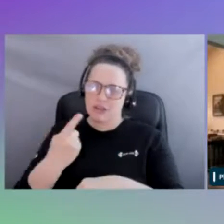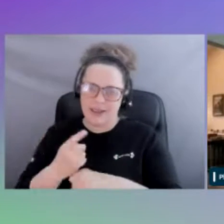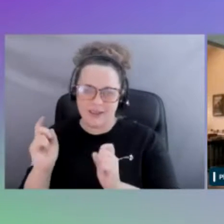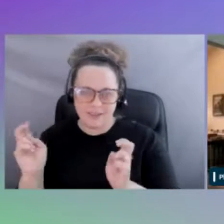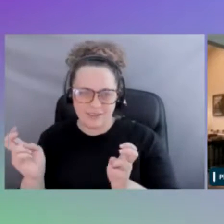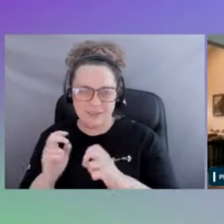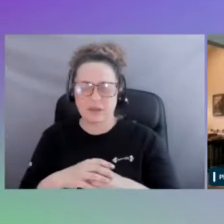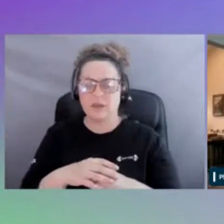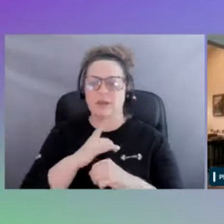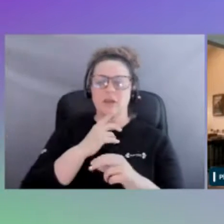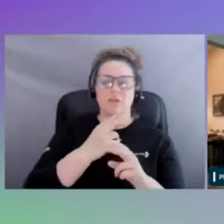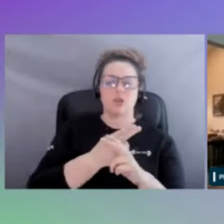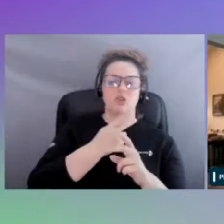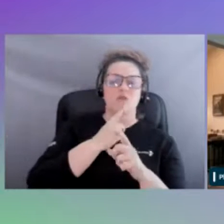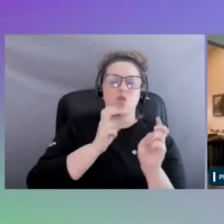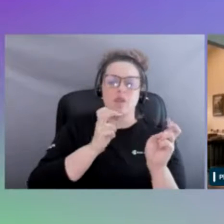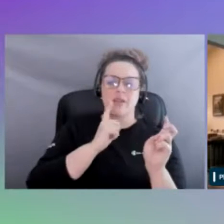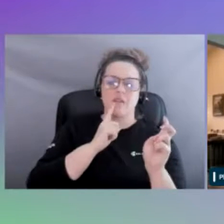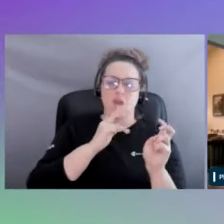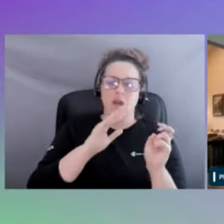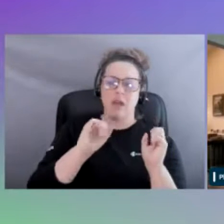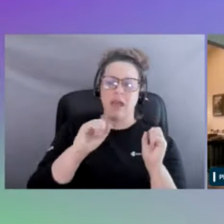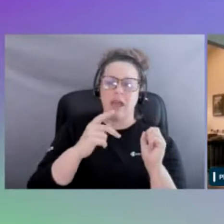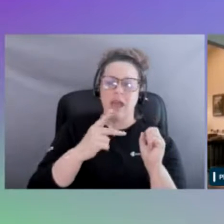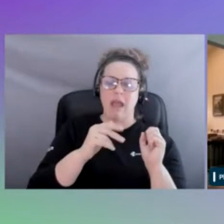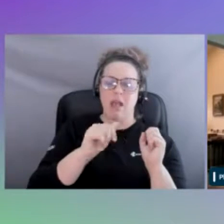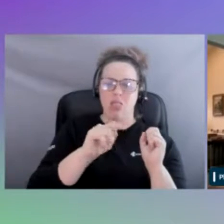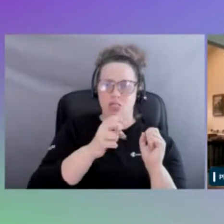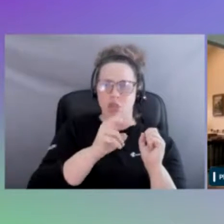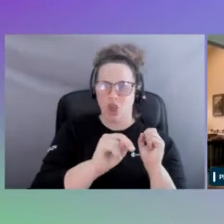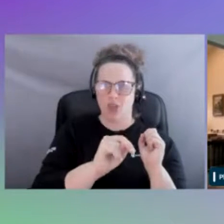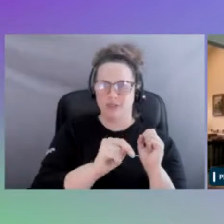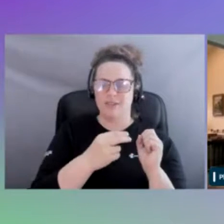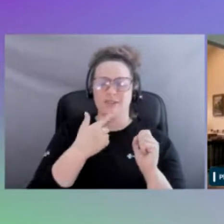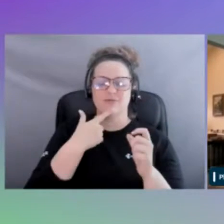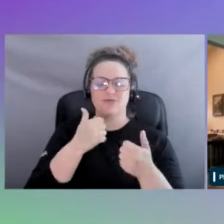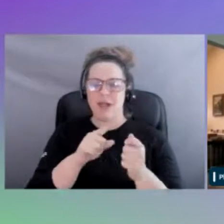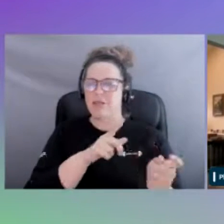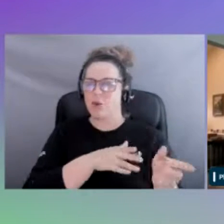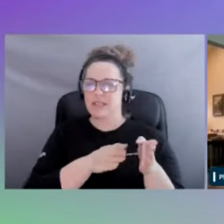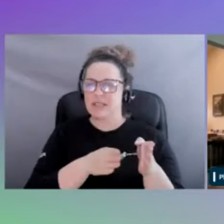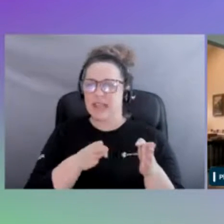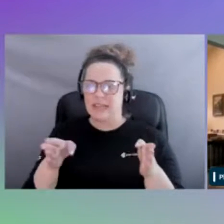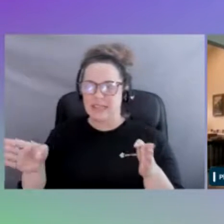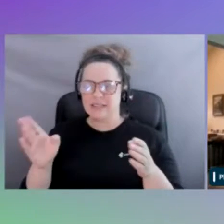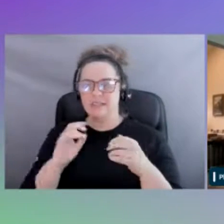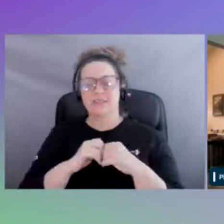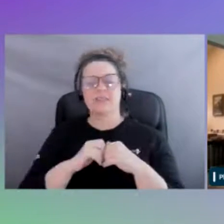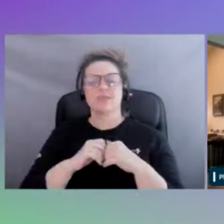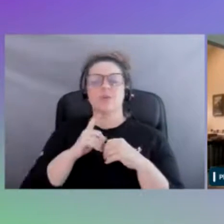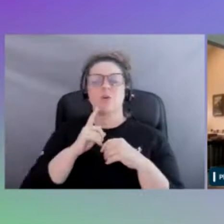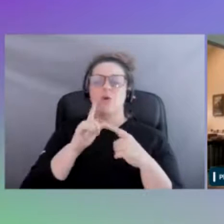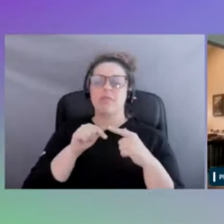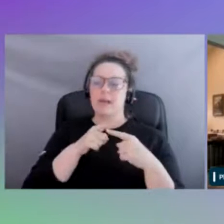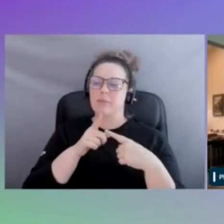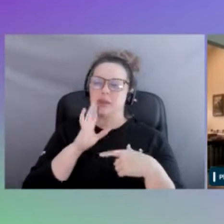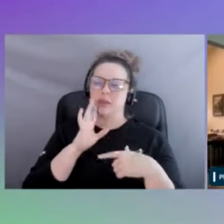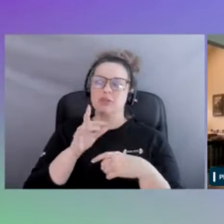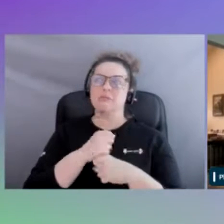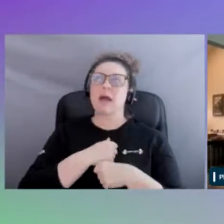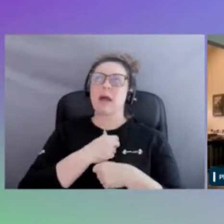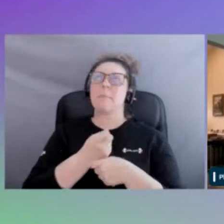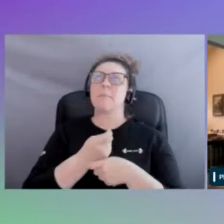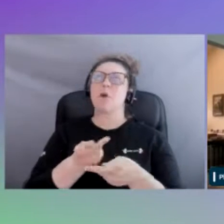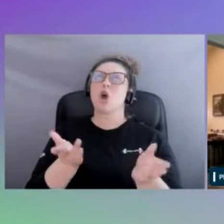be used for a theme for a hackathon. So trying those techniques, or thinking about, does your product have